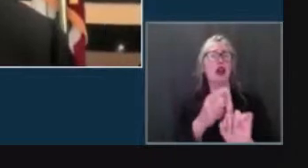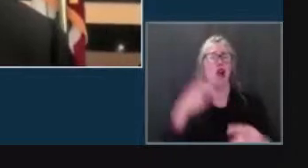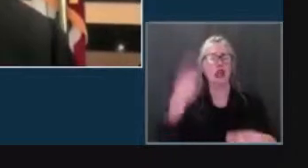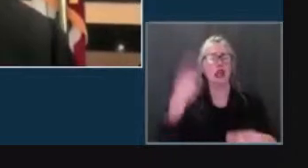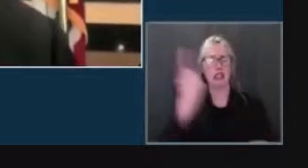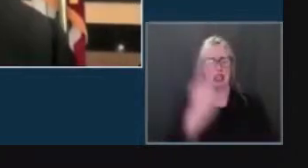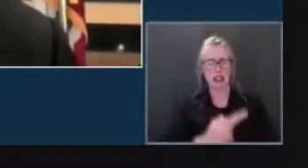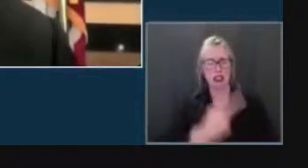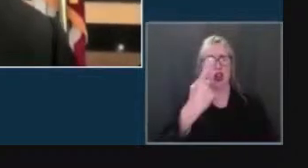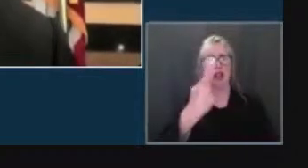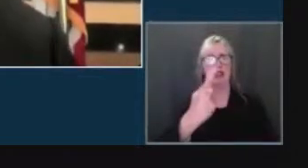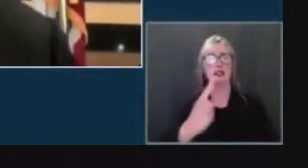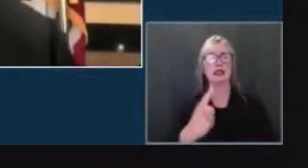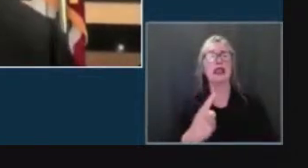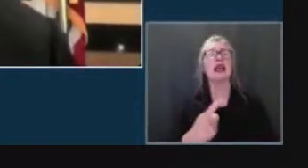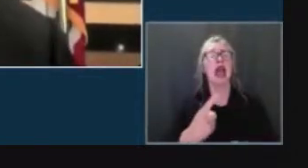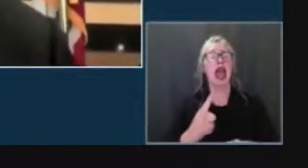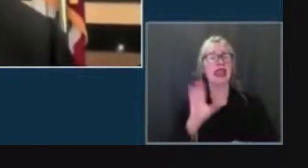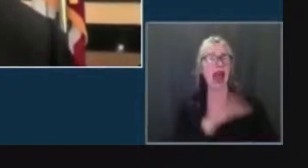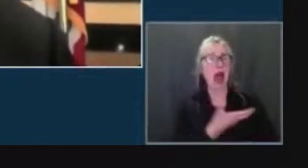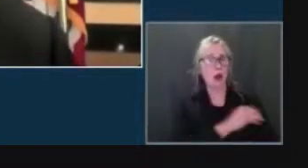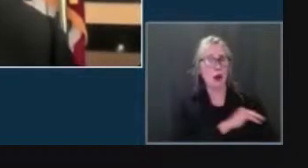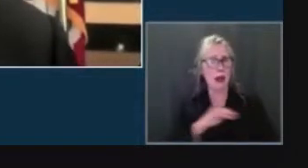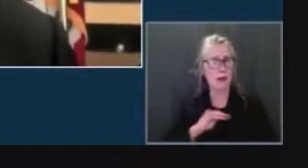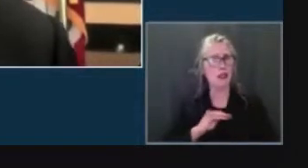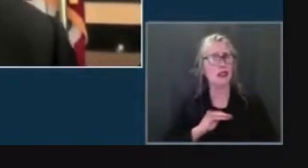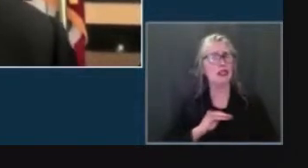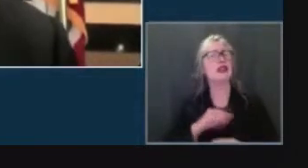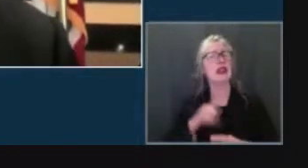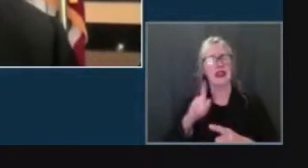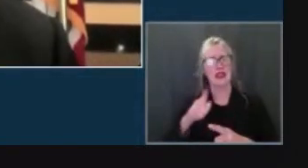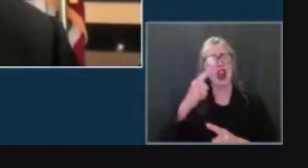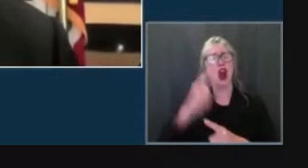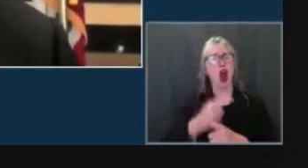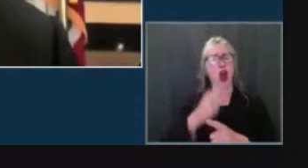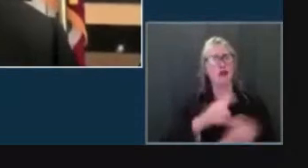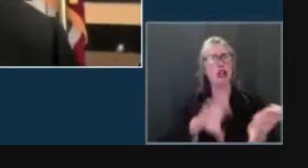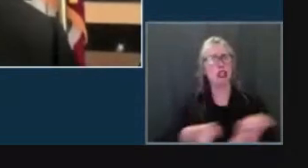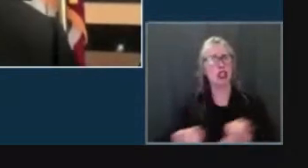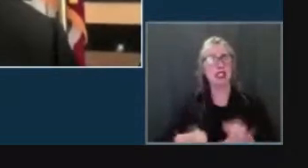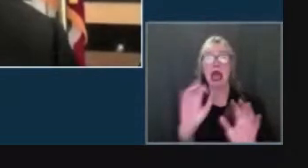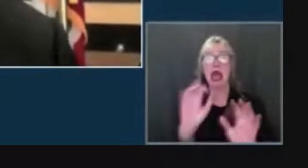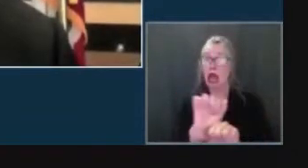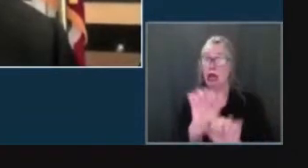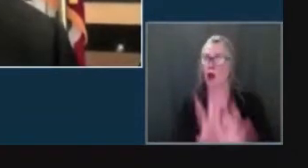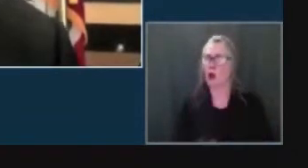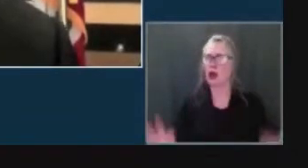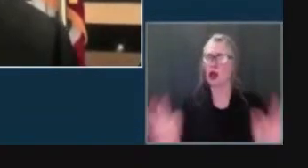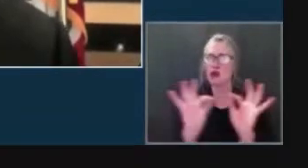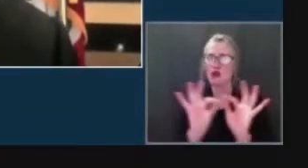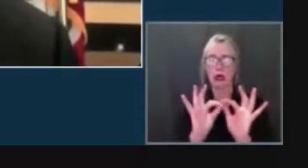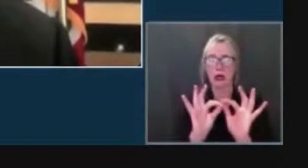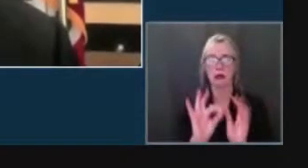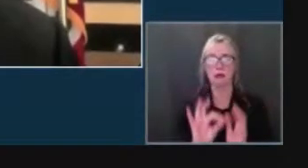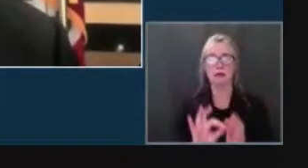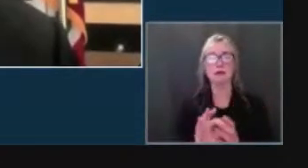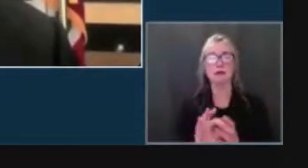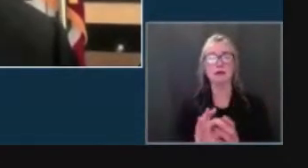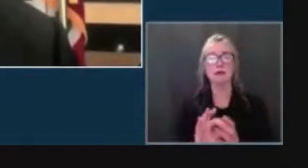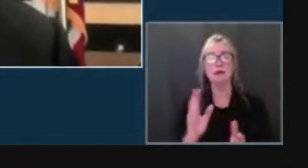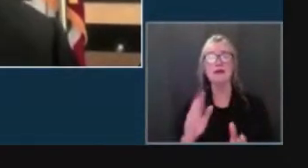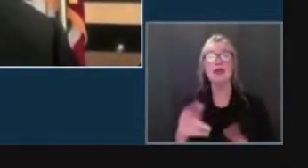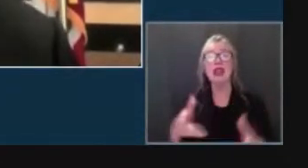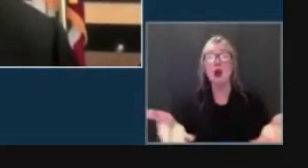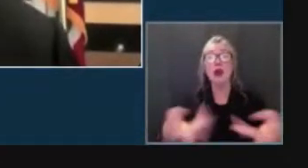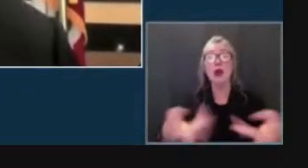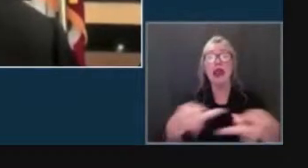members is righteous, and the work we do is critical. We offer barrier-free pathways to the middle class for people from all walks of